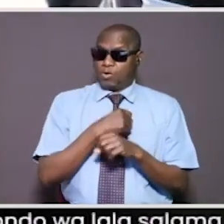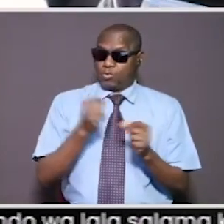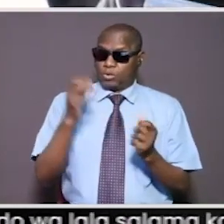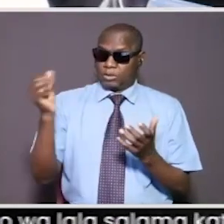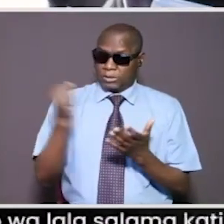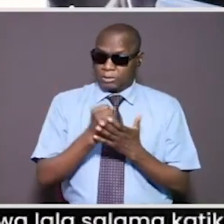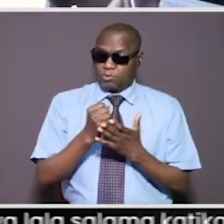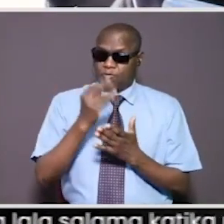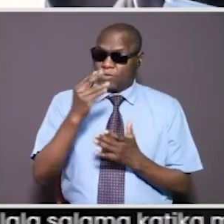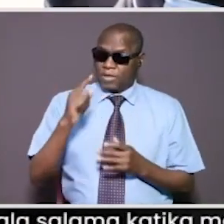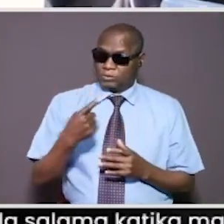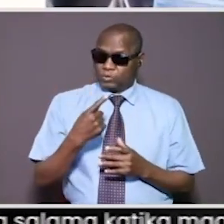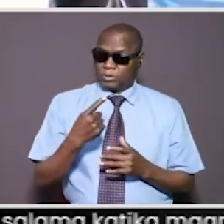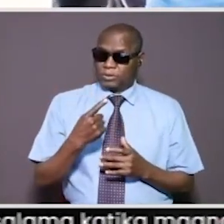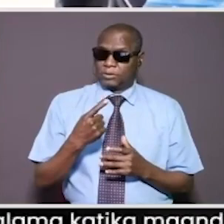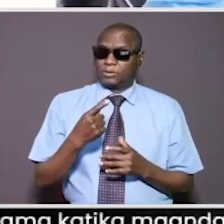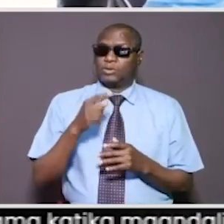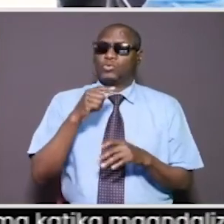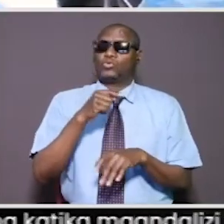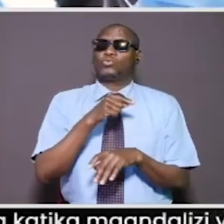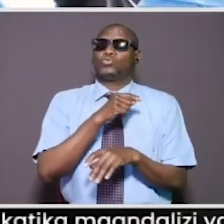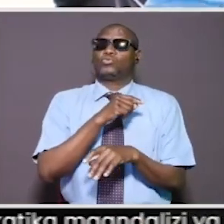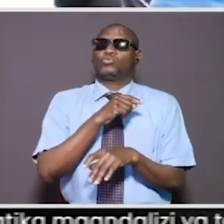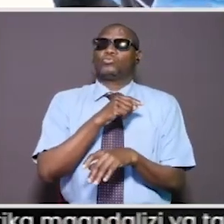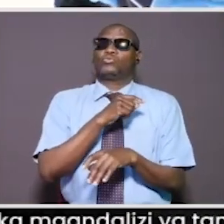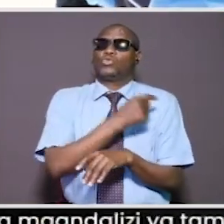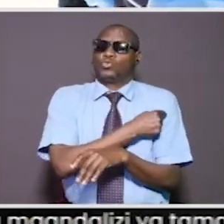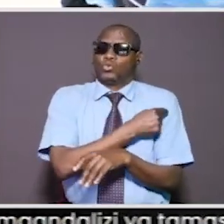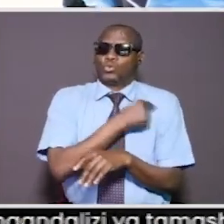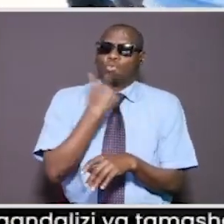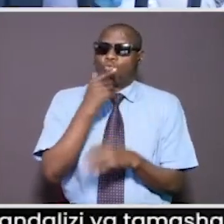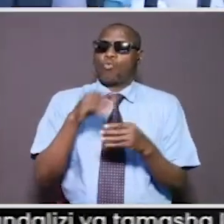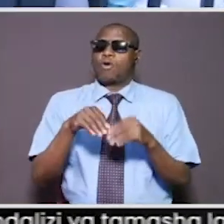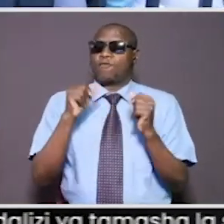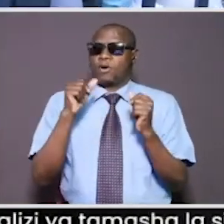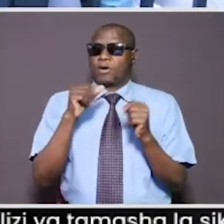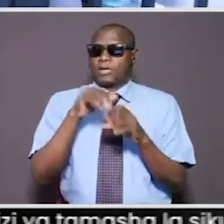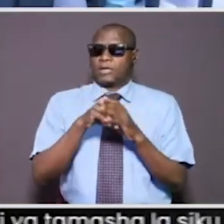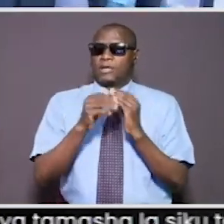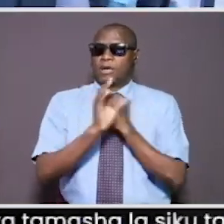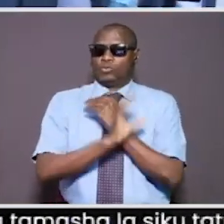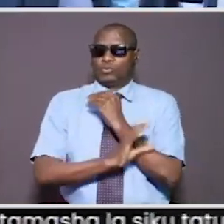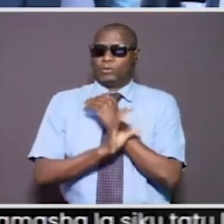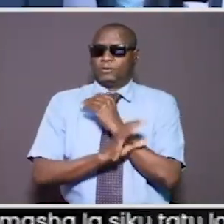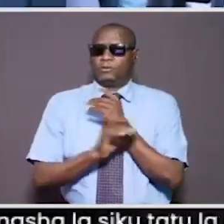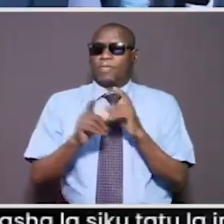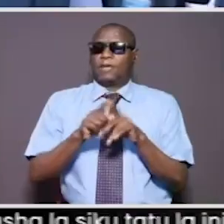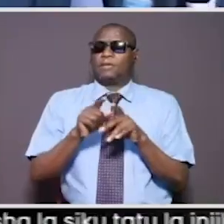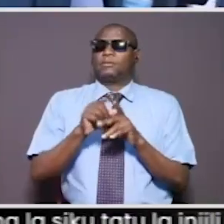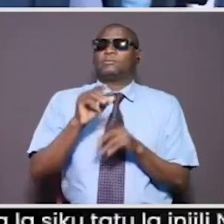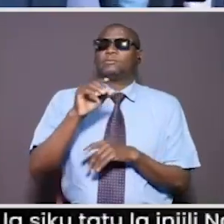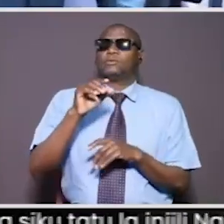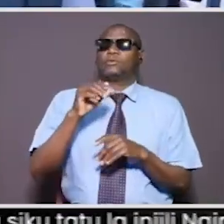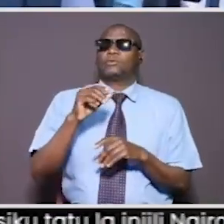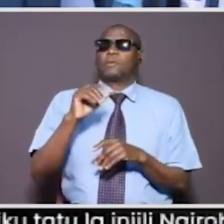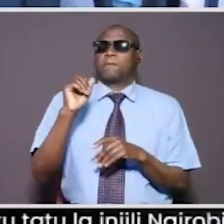just 4,000 doctors who have qualified amid shortage of 50,000 doctors in the country. Waziri wa Afya Susan Nahumincha alikubali